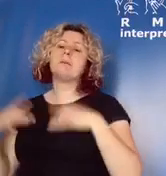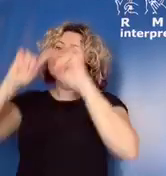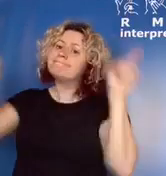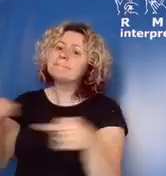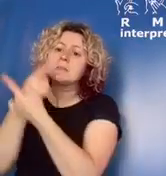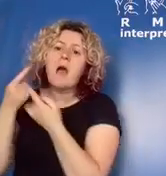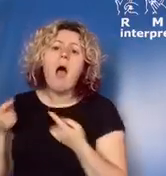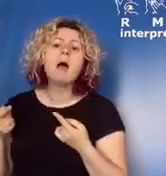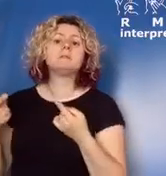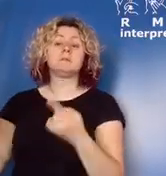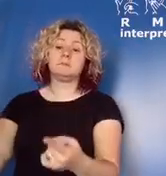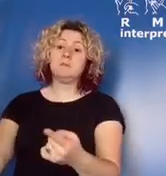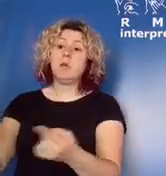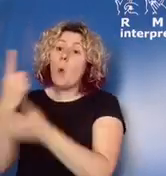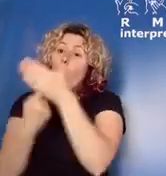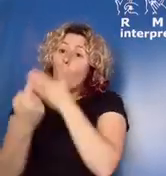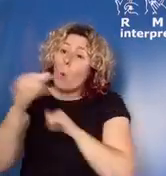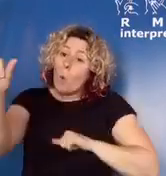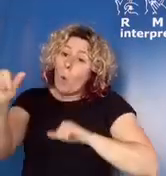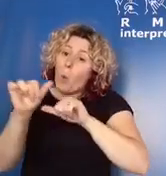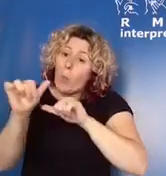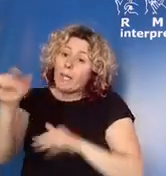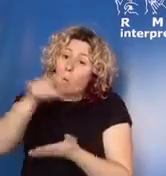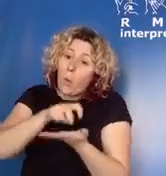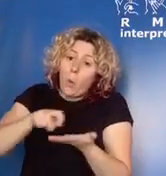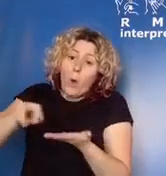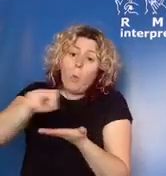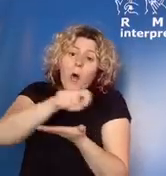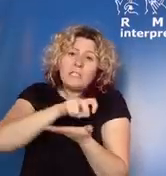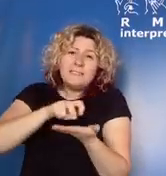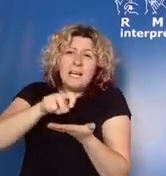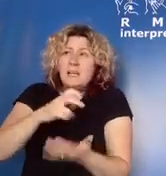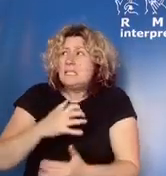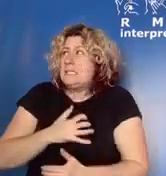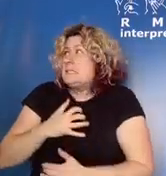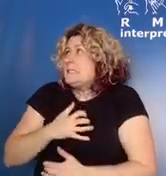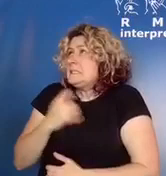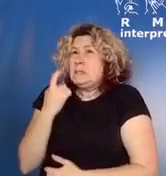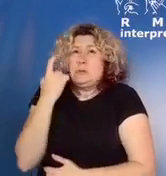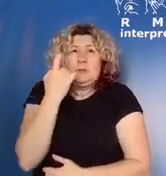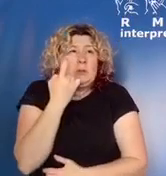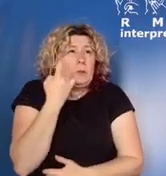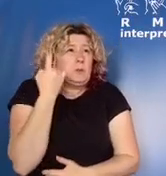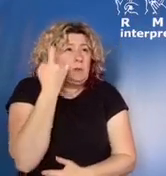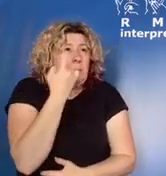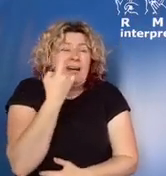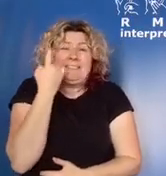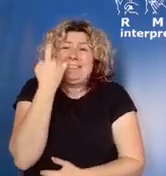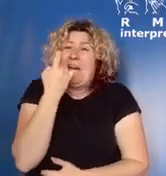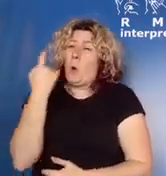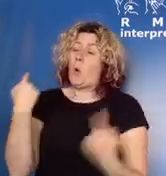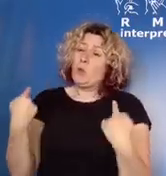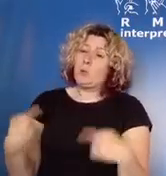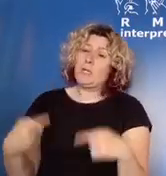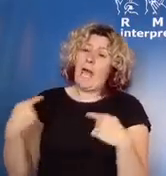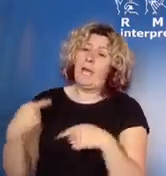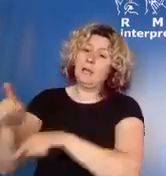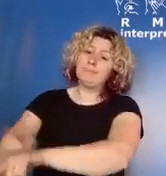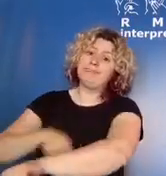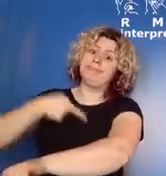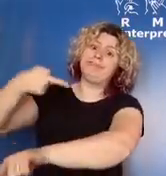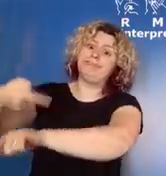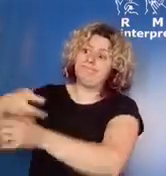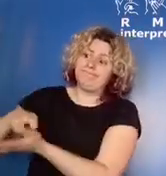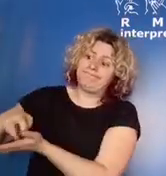the splash. We can only go a wander with scary thoughts to ponder. Oh, you